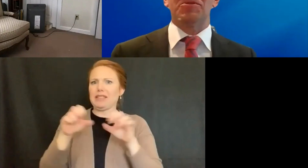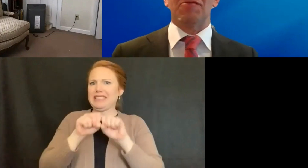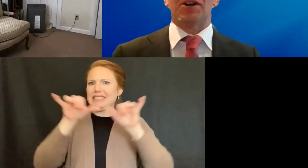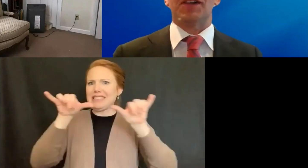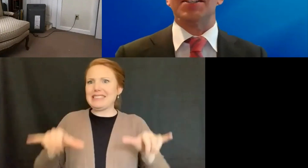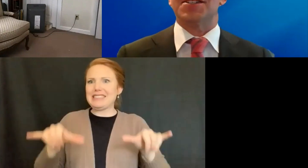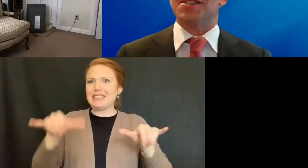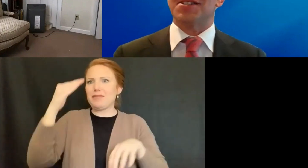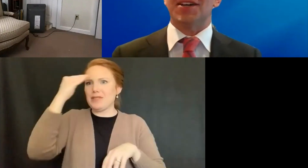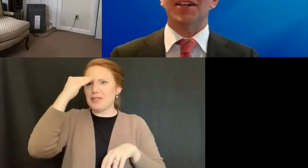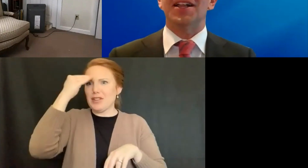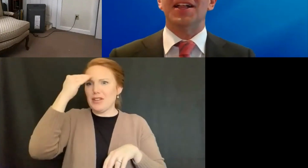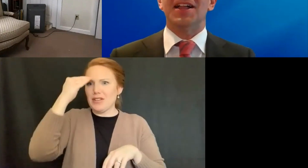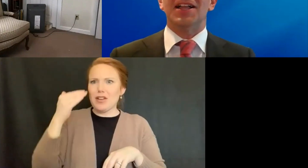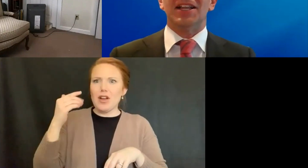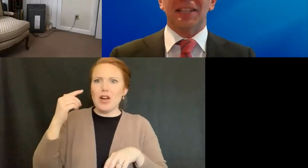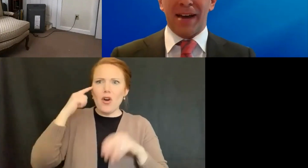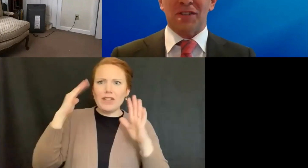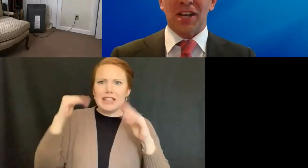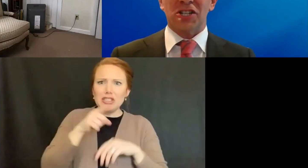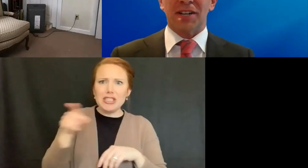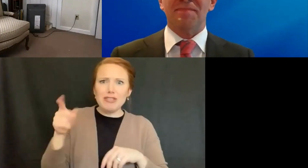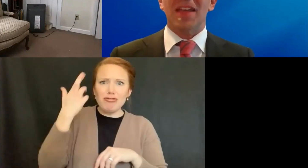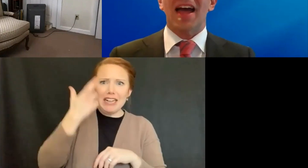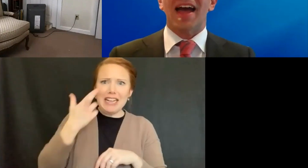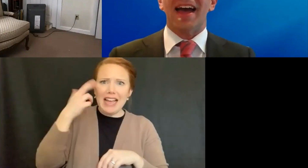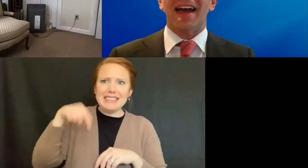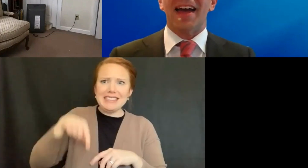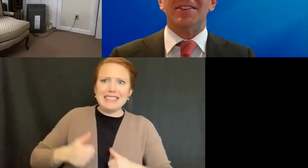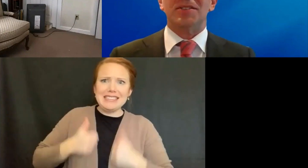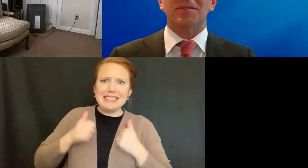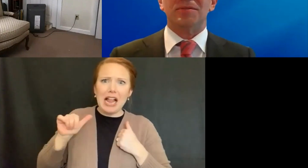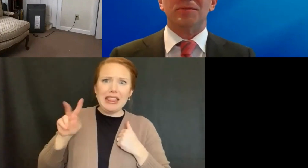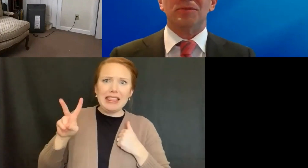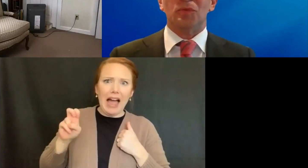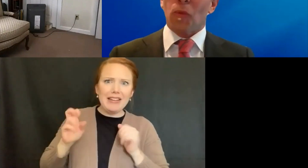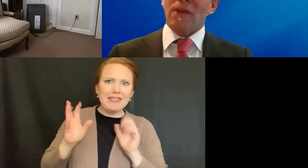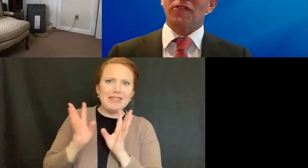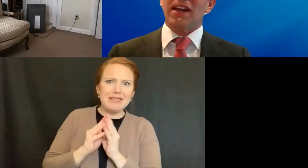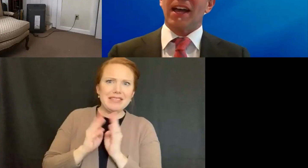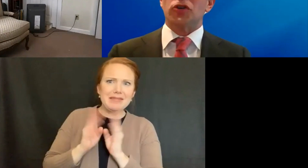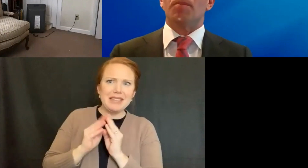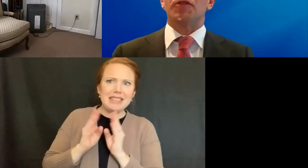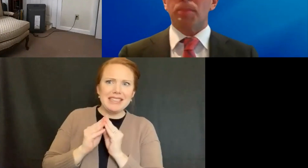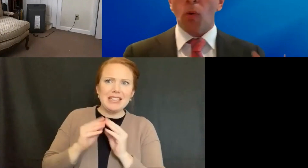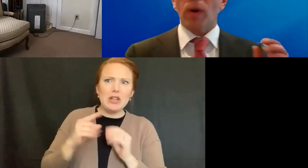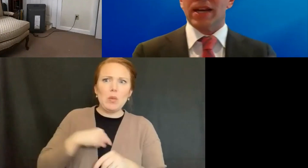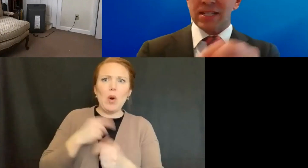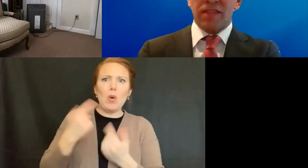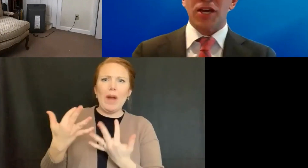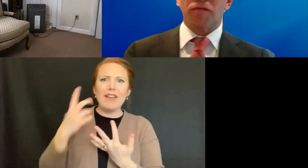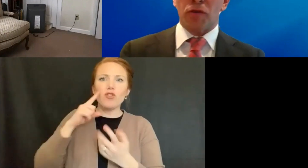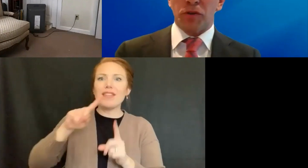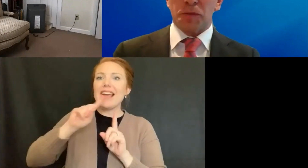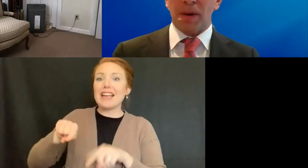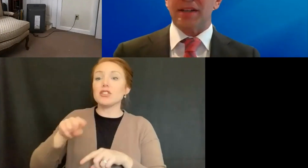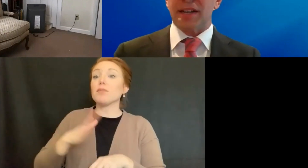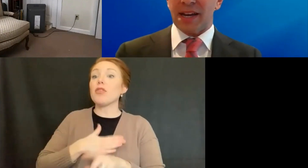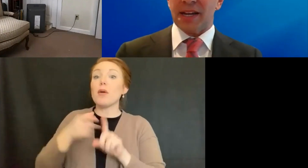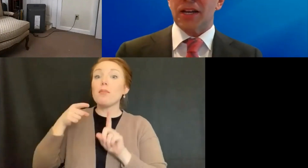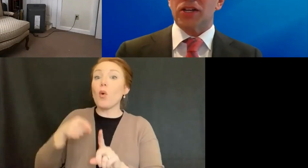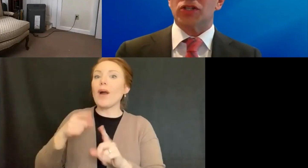I hope she realizes this is a live session, and we'll wait for the answer. But the point is, and thank you